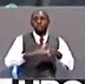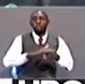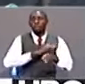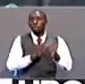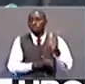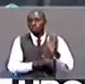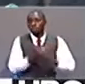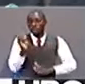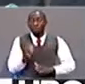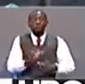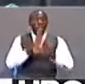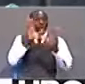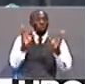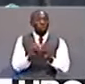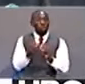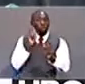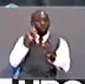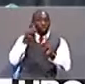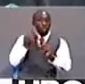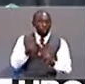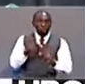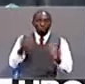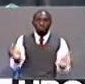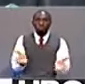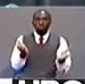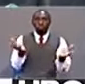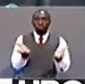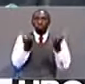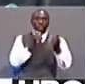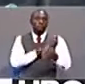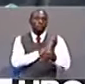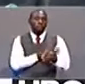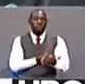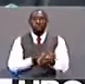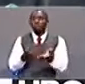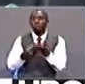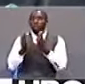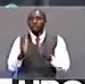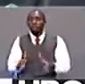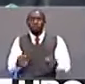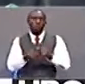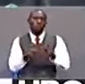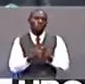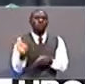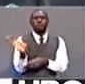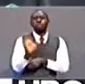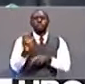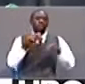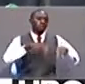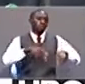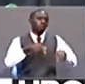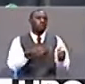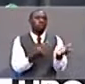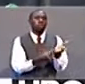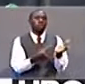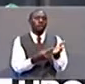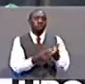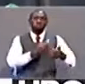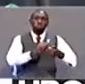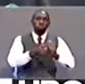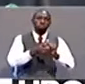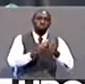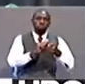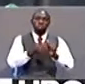all aimed at building the capacity of Ugandans and Ugandan companies to competitively work in or supply goods